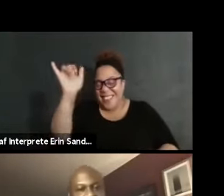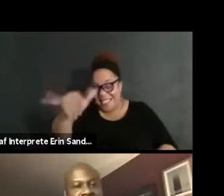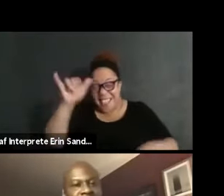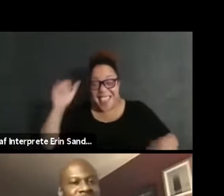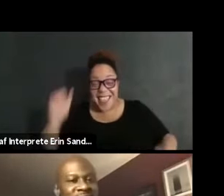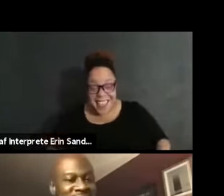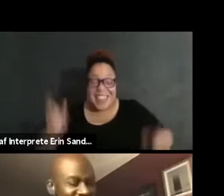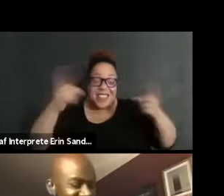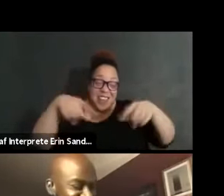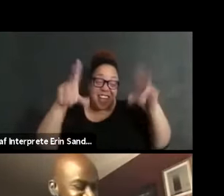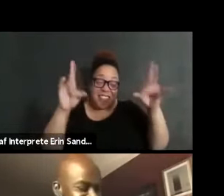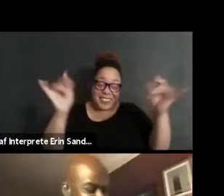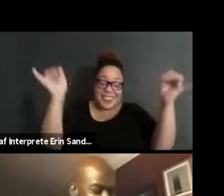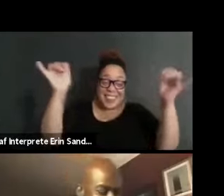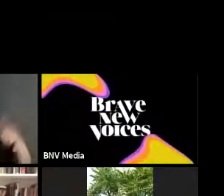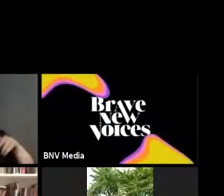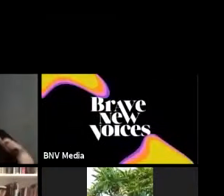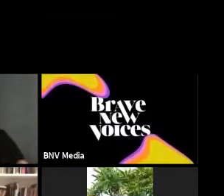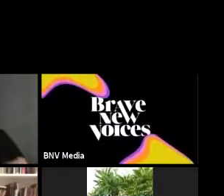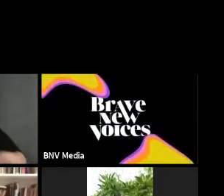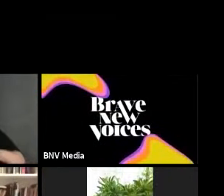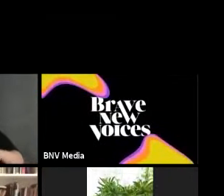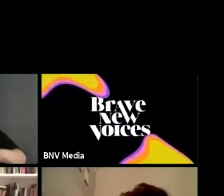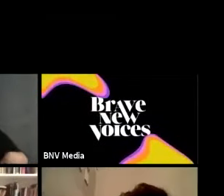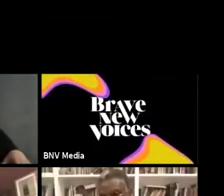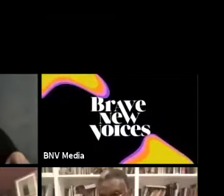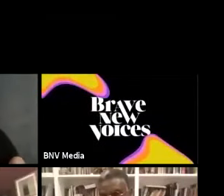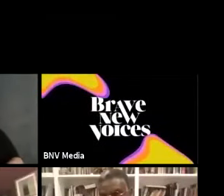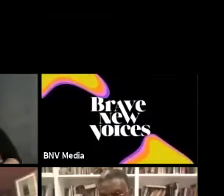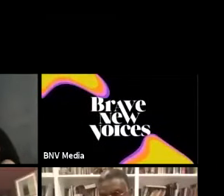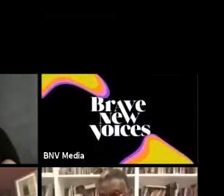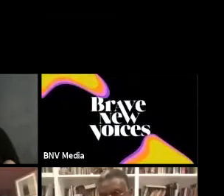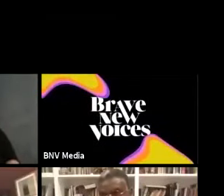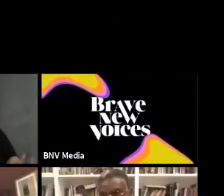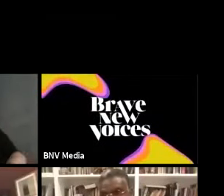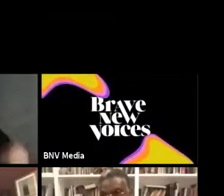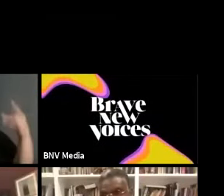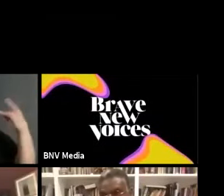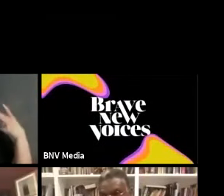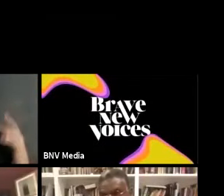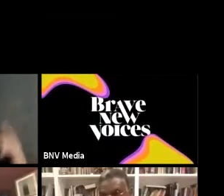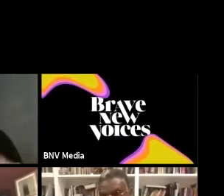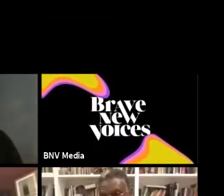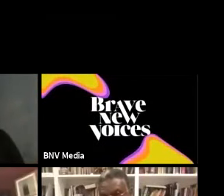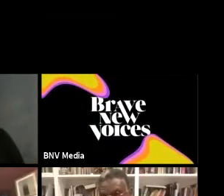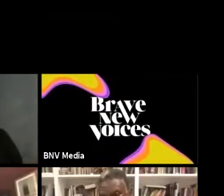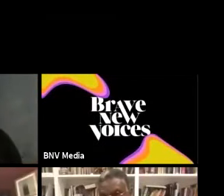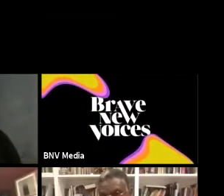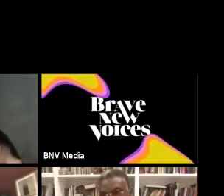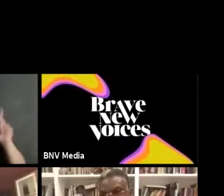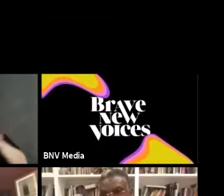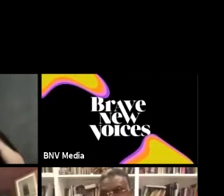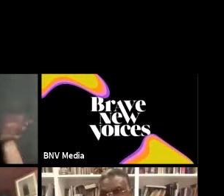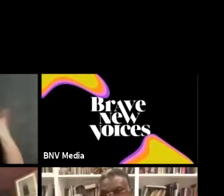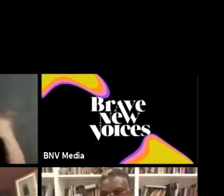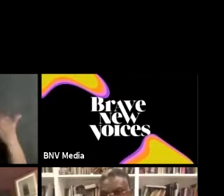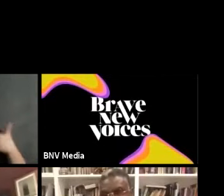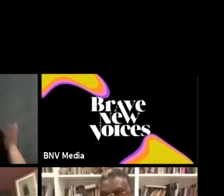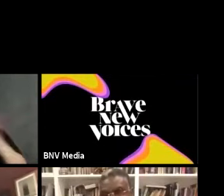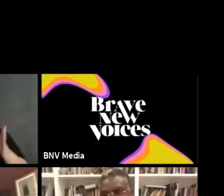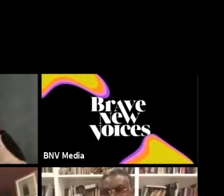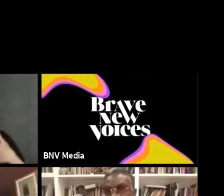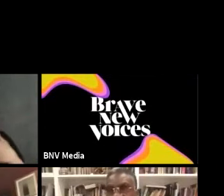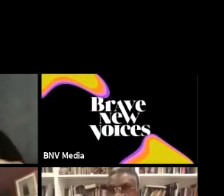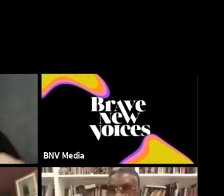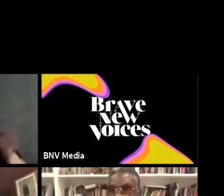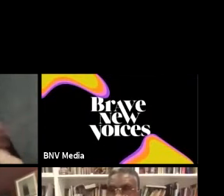Big period. Turn them cameras on. Yes. Amazing job, y'all. Amazing job. Thank y'all so much for sharing y'all